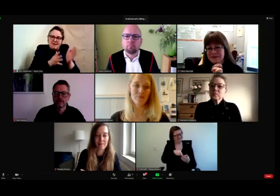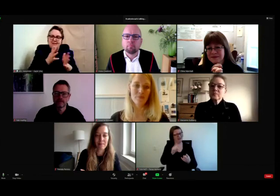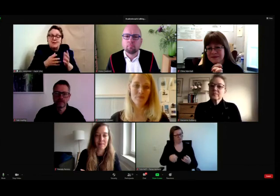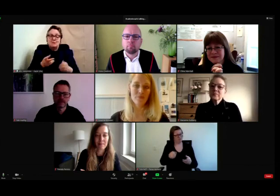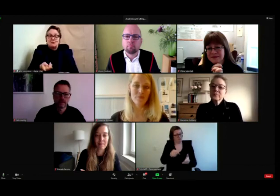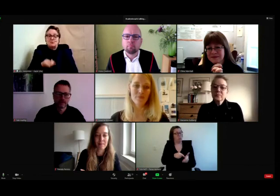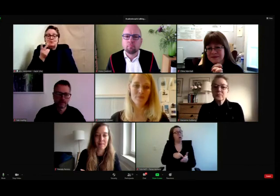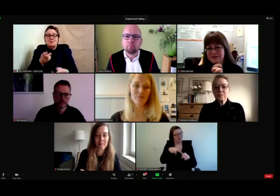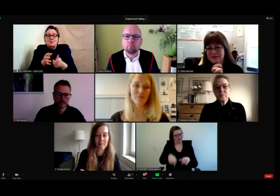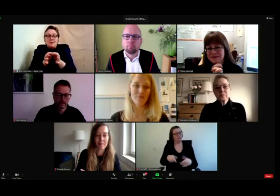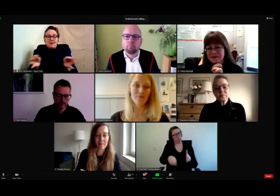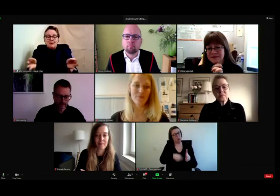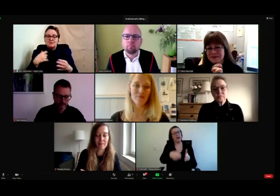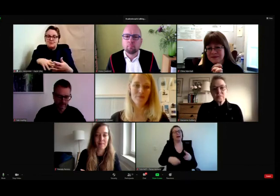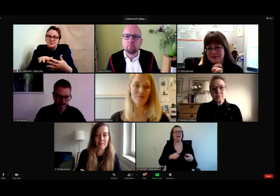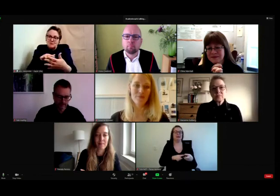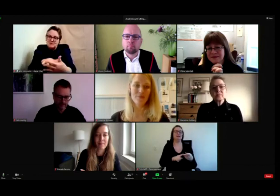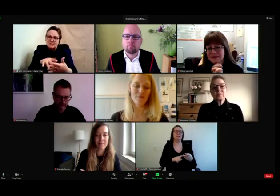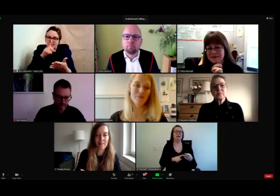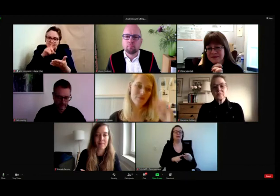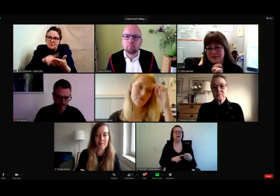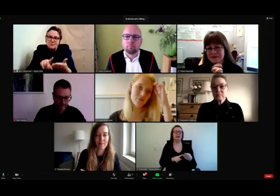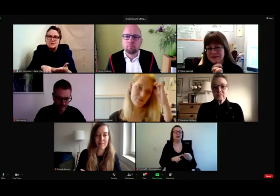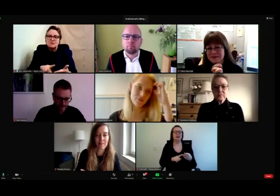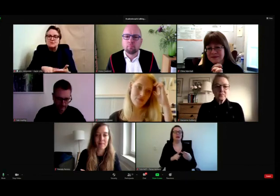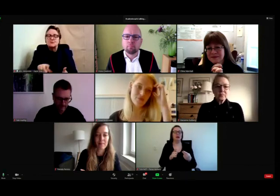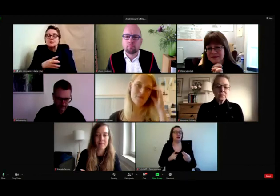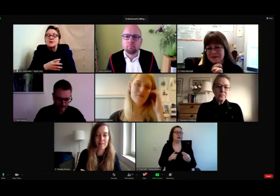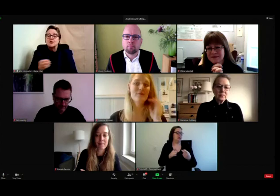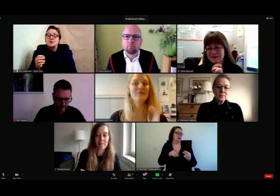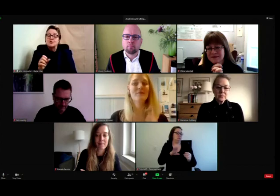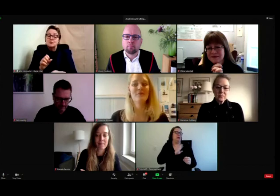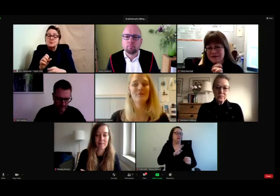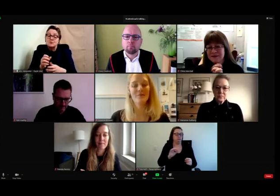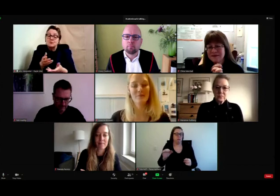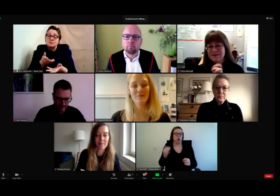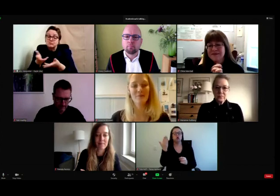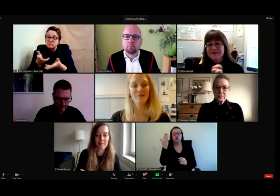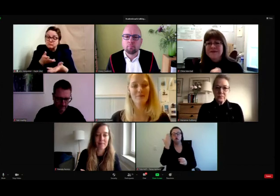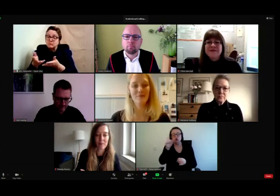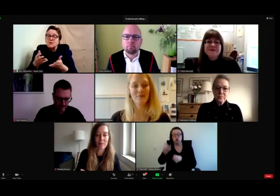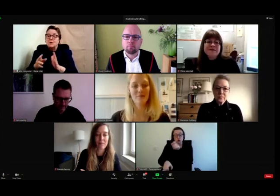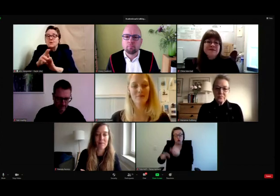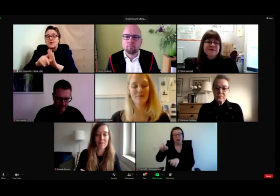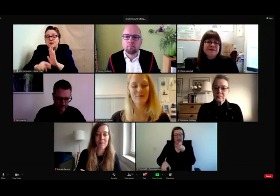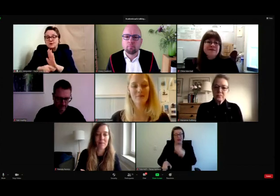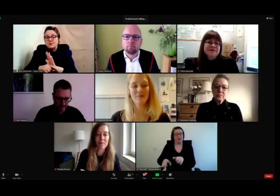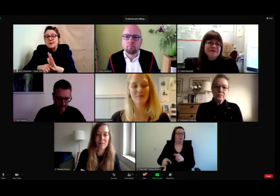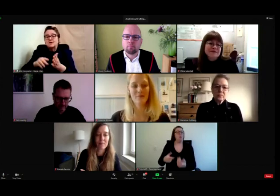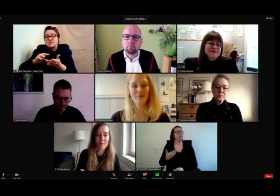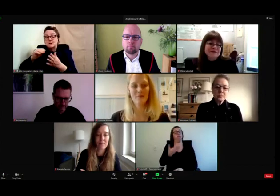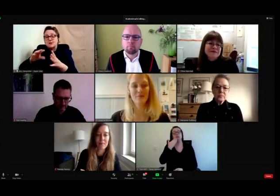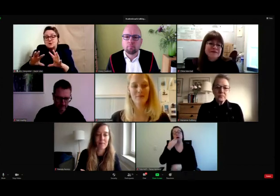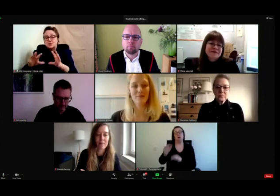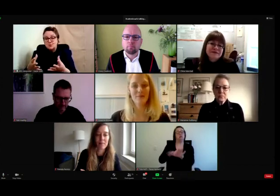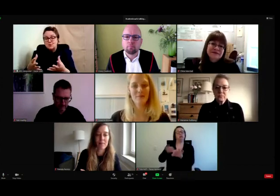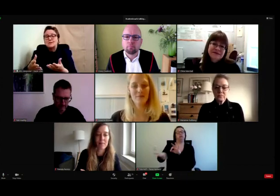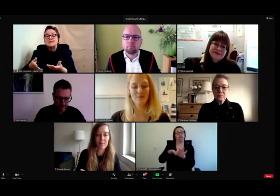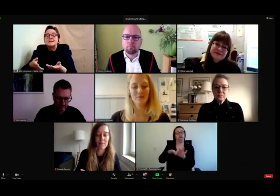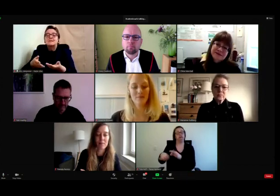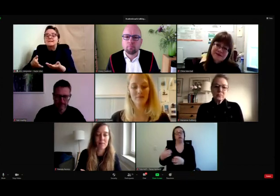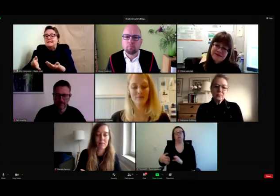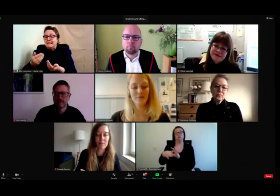with. You worked not only with undergraduate students, easy to find, like other PhD